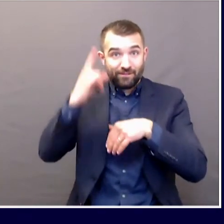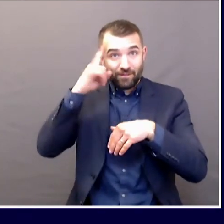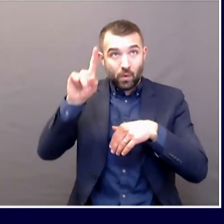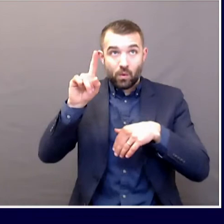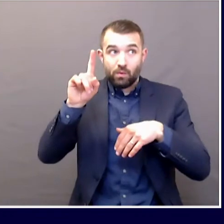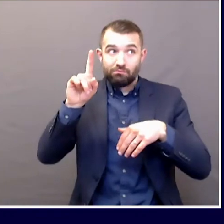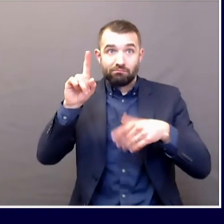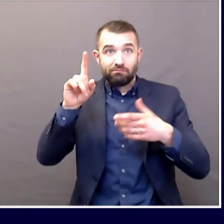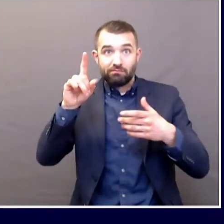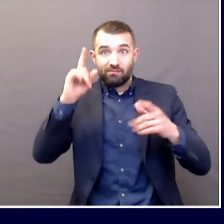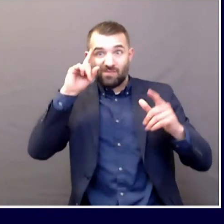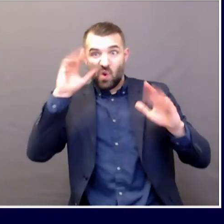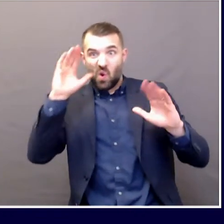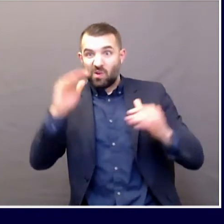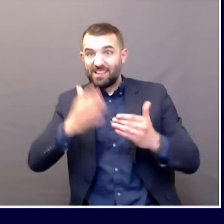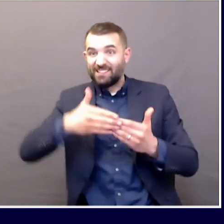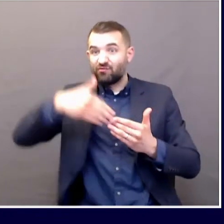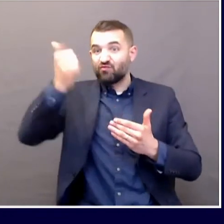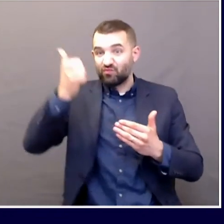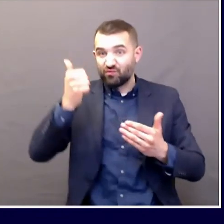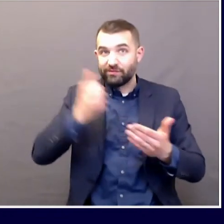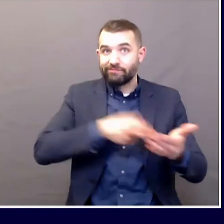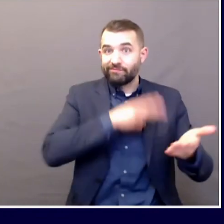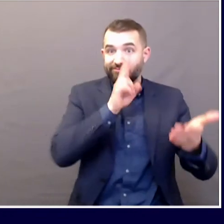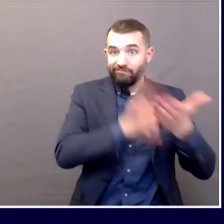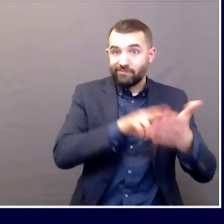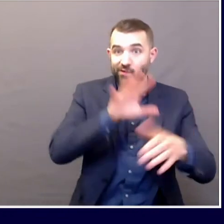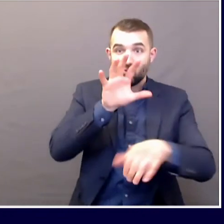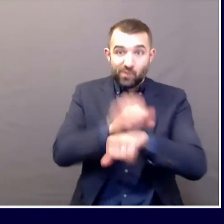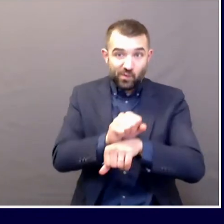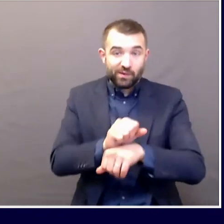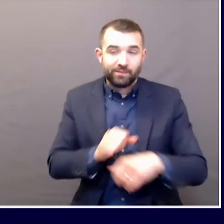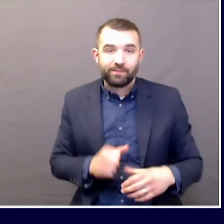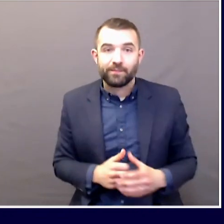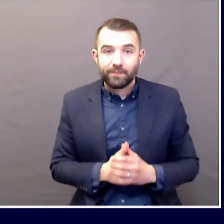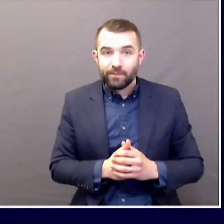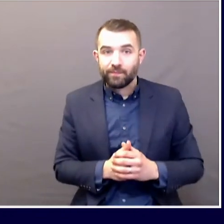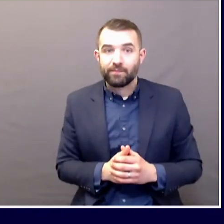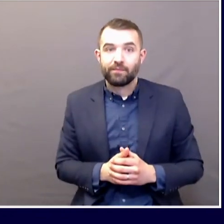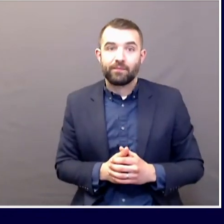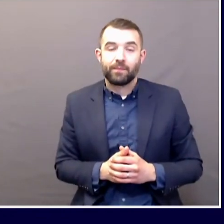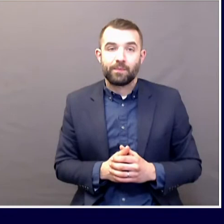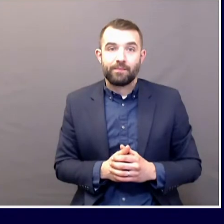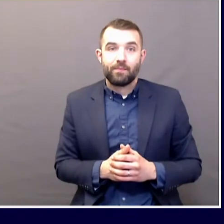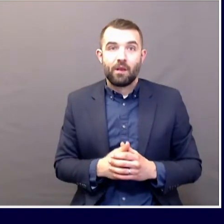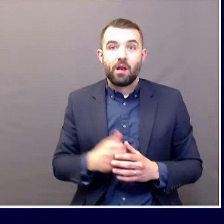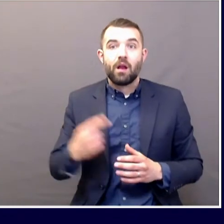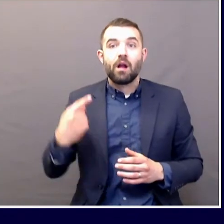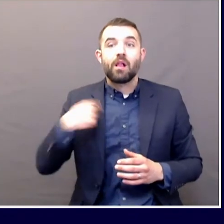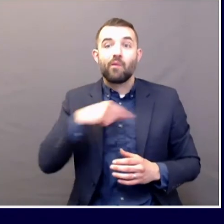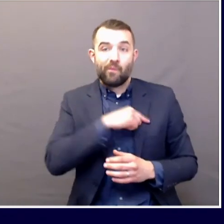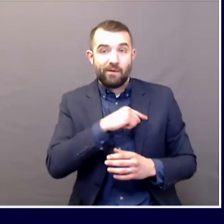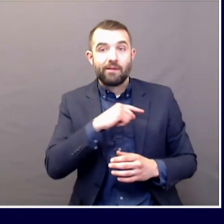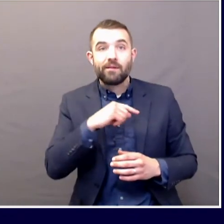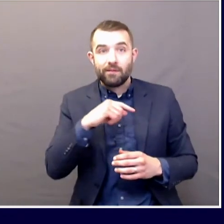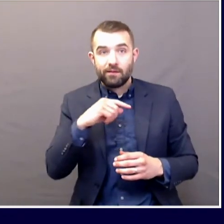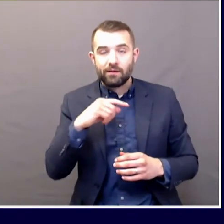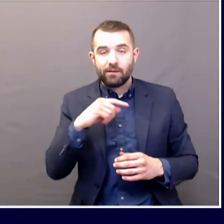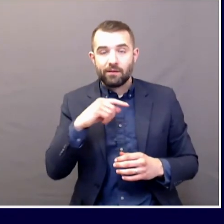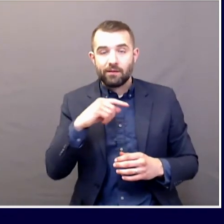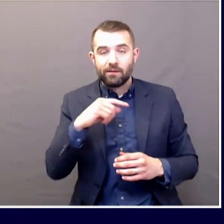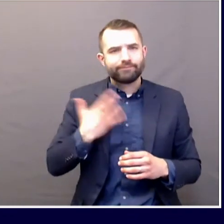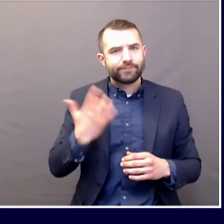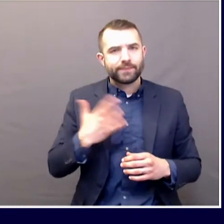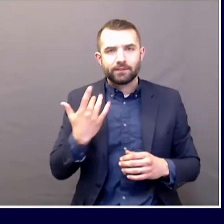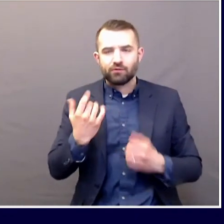now. And Okay, I thank will you. add that while we feel strongly that our providers vaccinate the people who